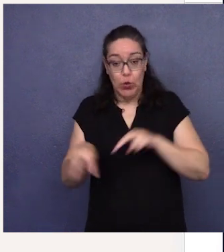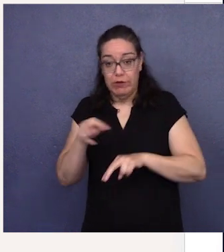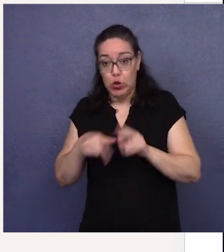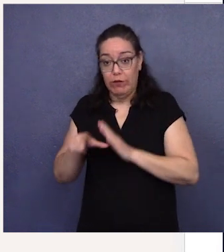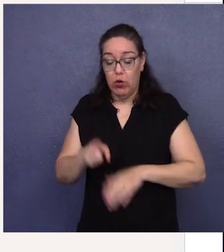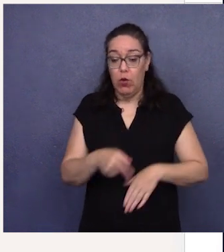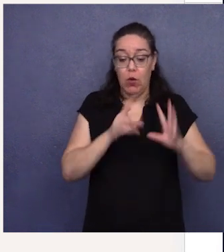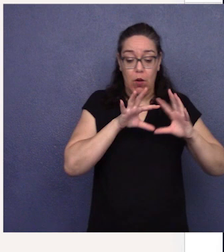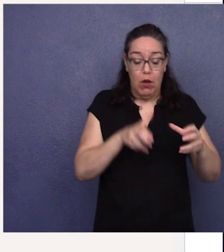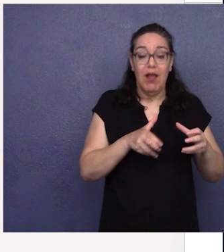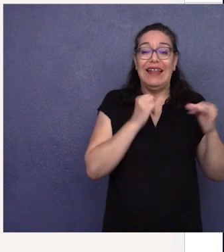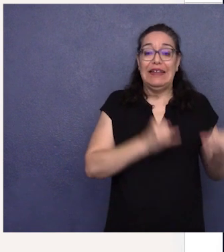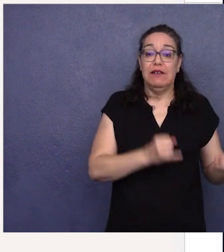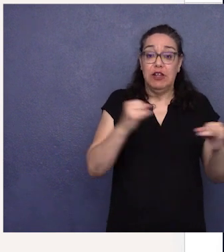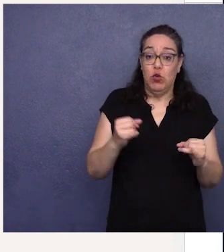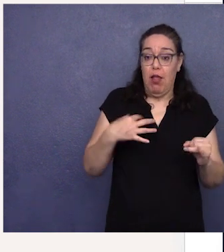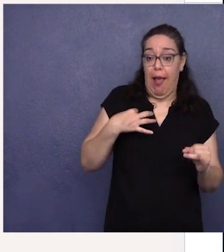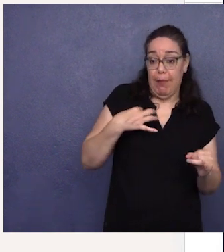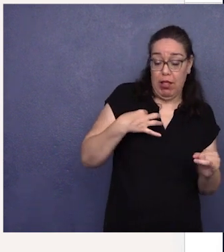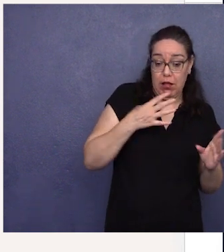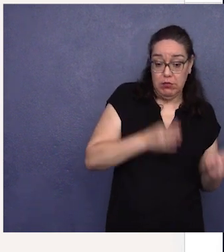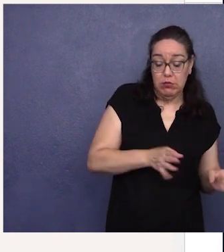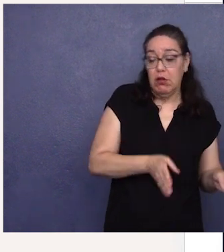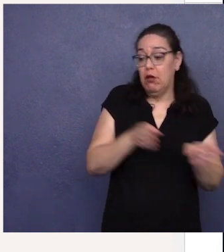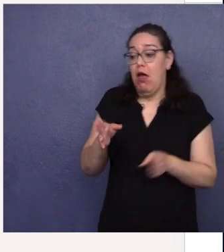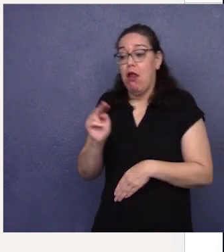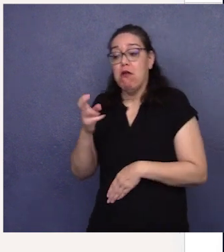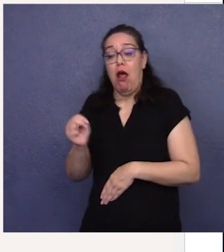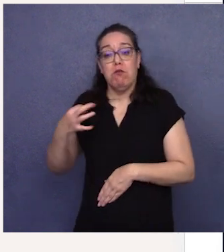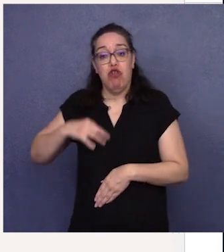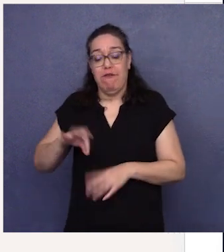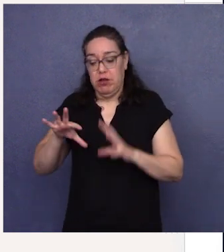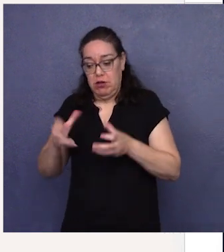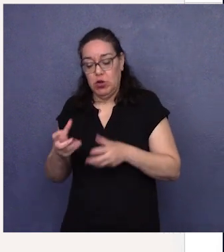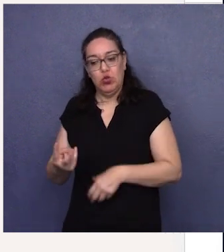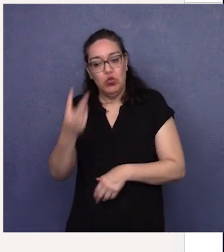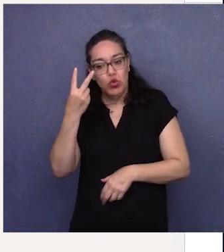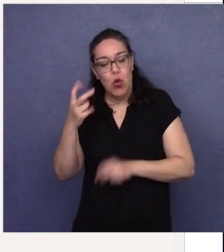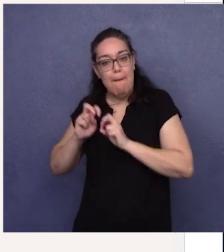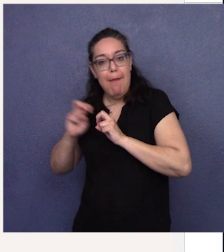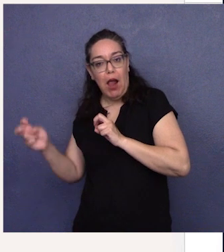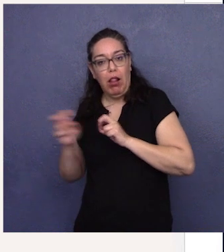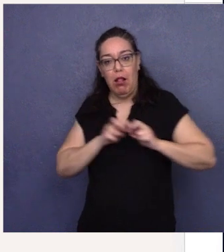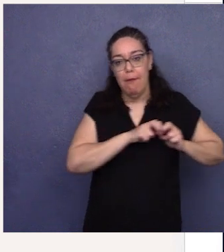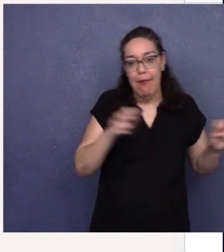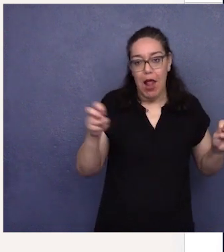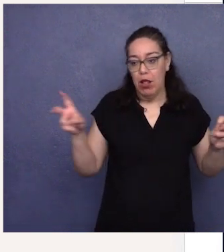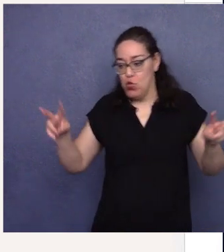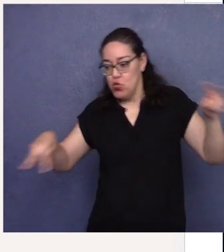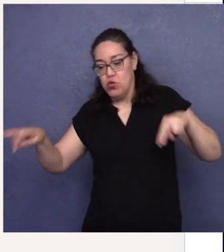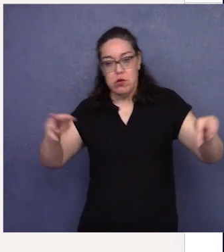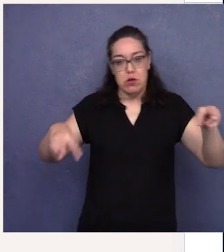applicants and then another one for the nonprofit entities. So 2 review panels will be taking a look at